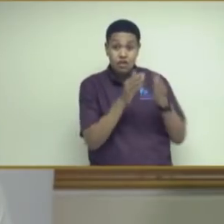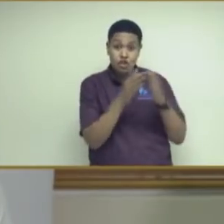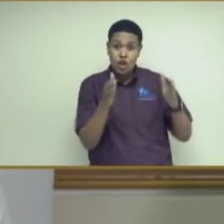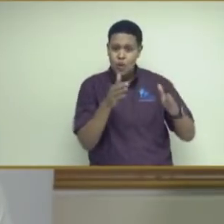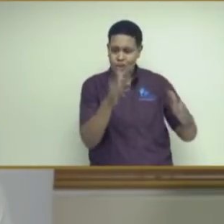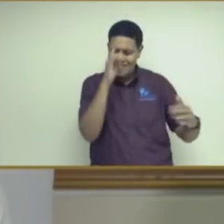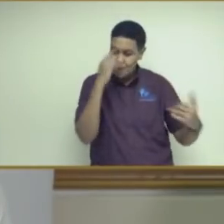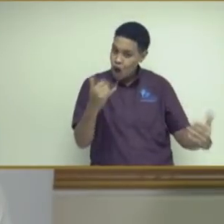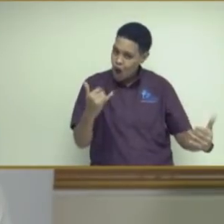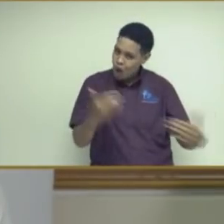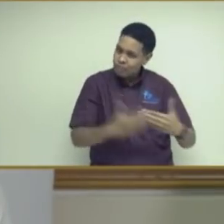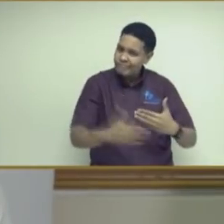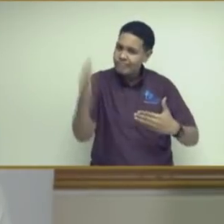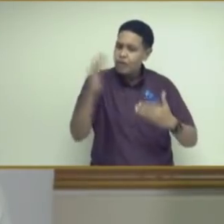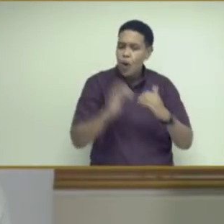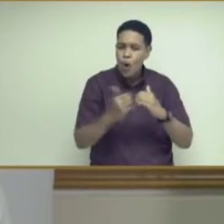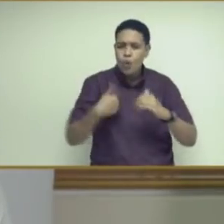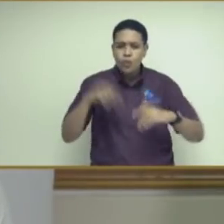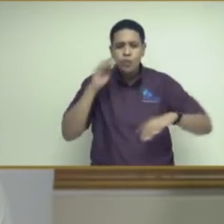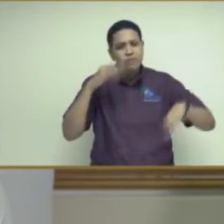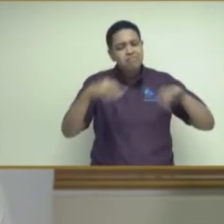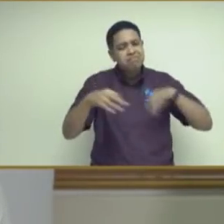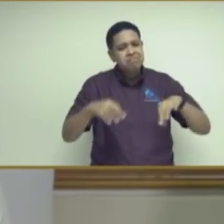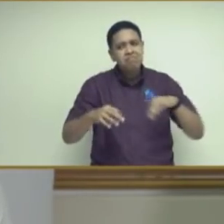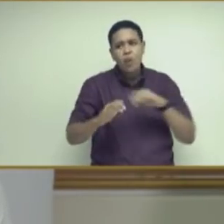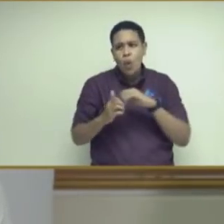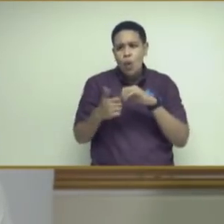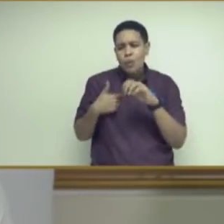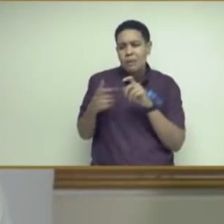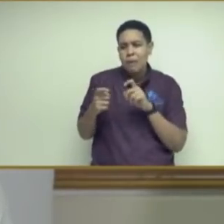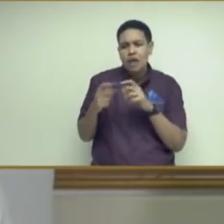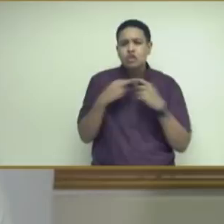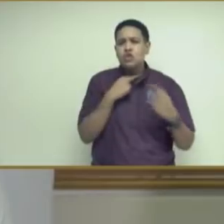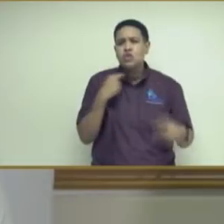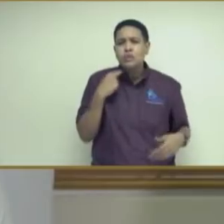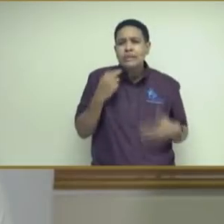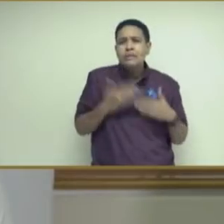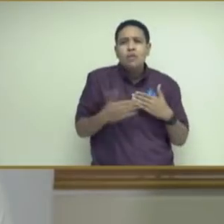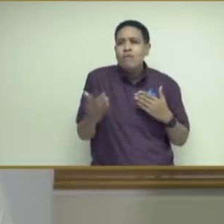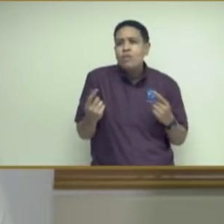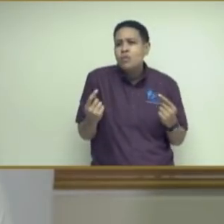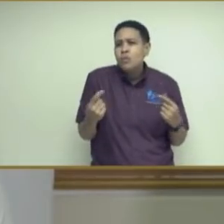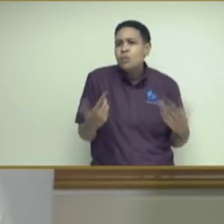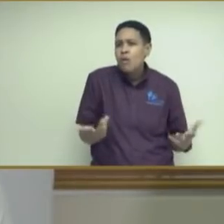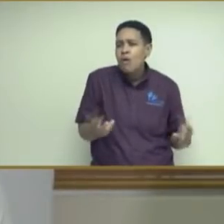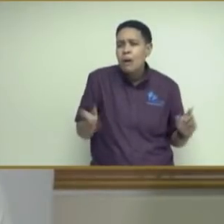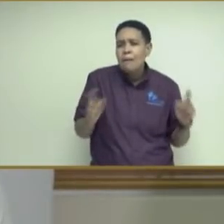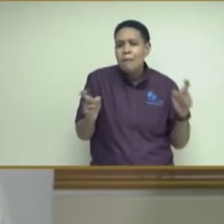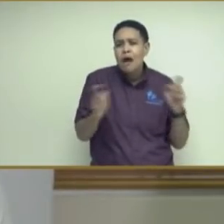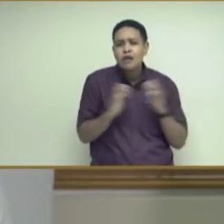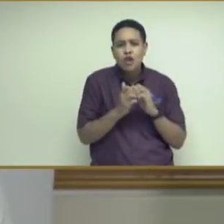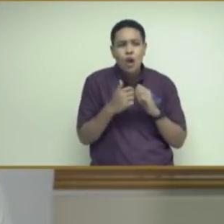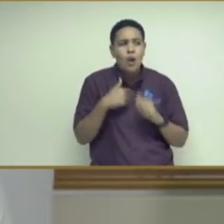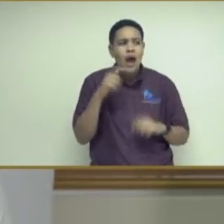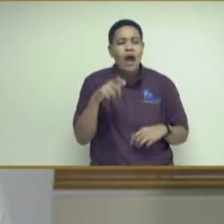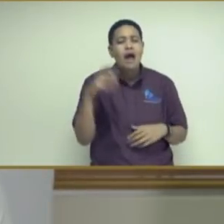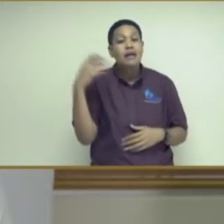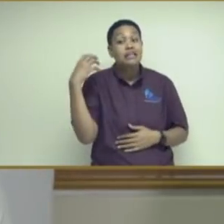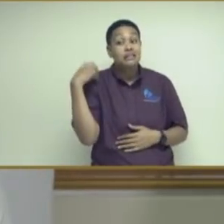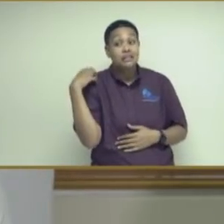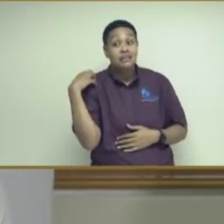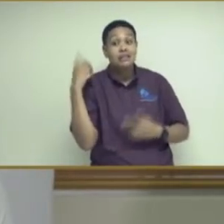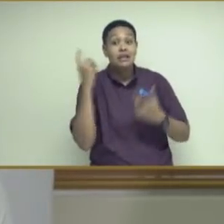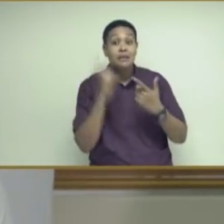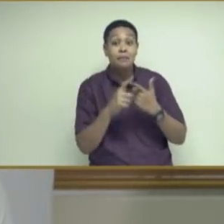for now anyway, outline how we intend to manage those risks. And I'm going to ask the PS to quickly run through that, the PS and the Chief Medical